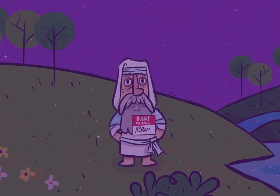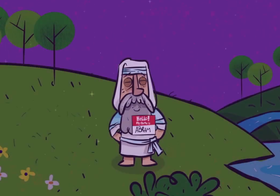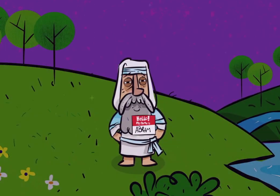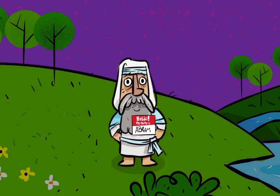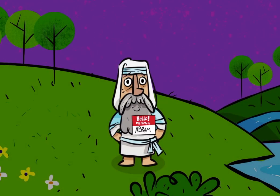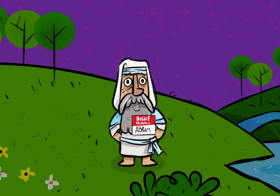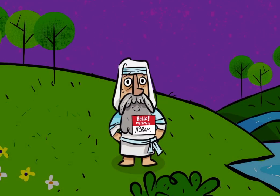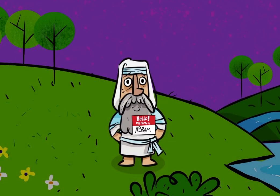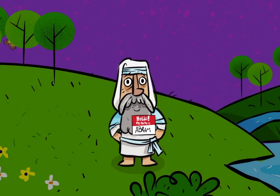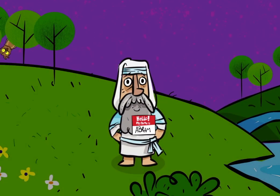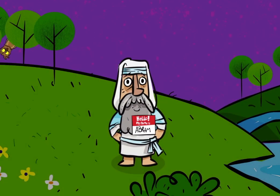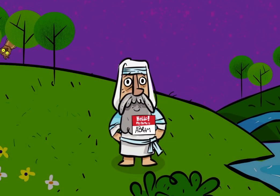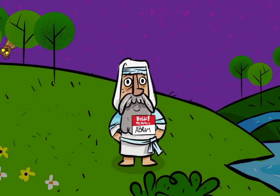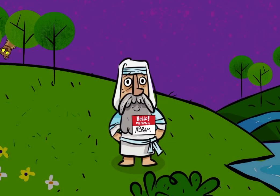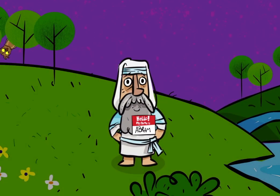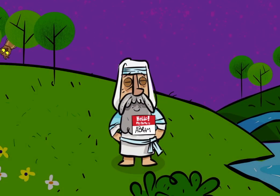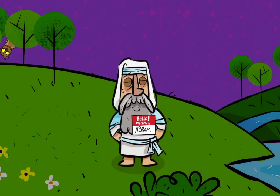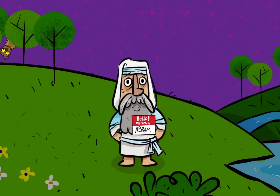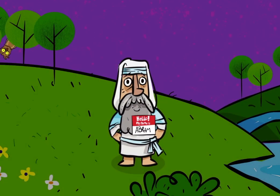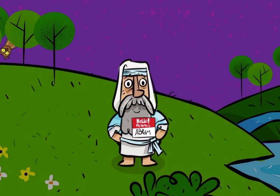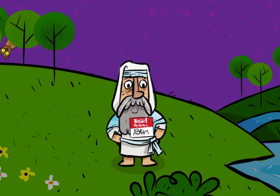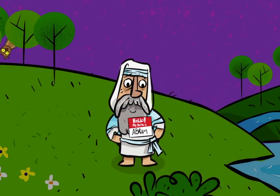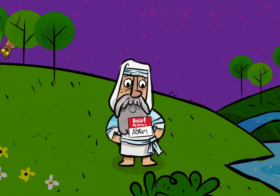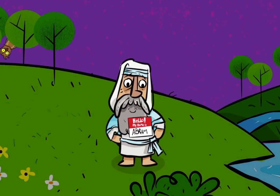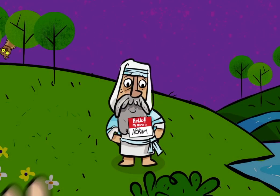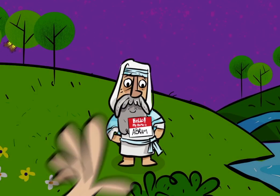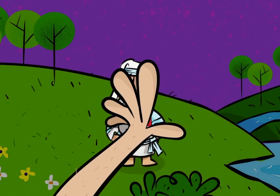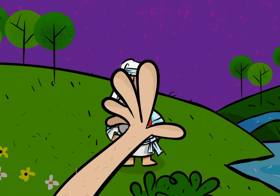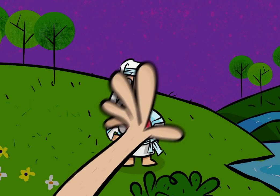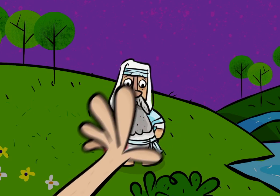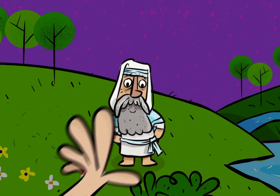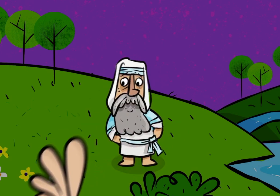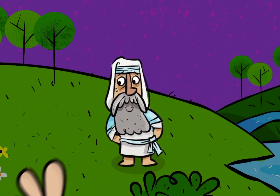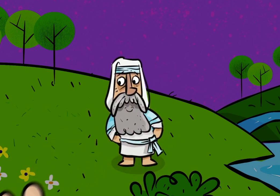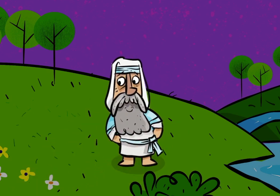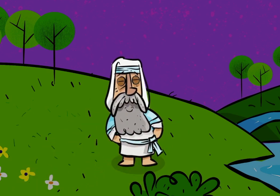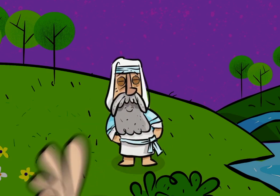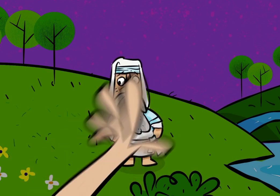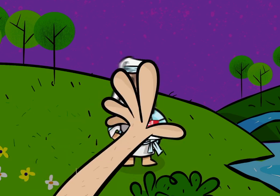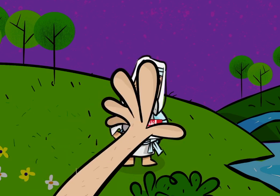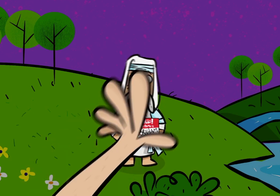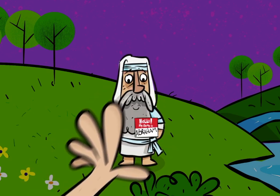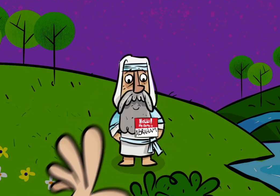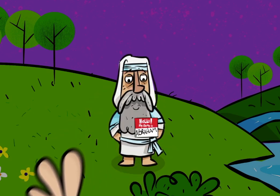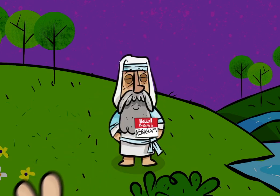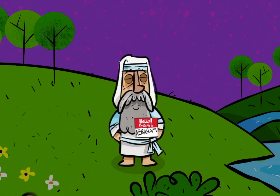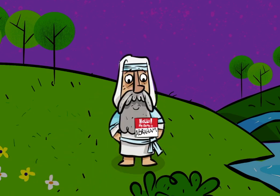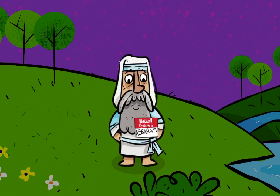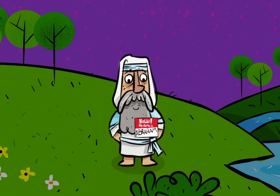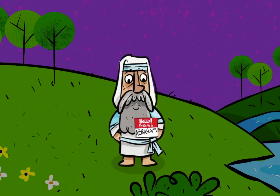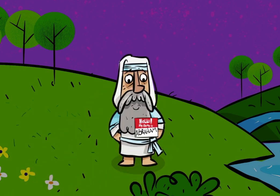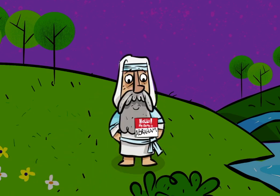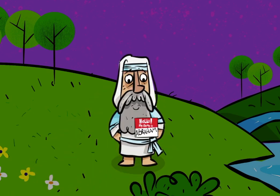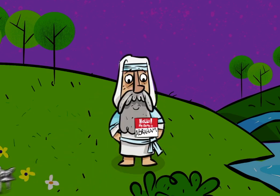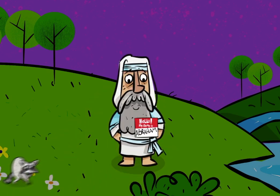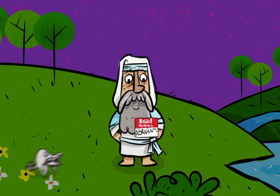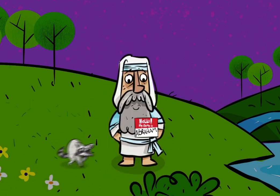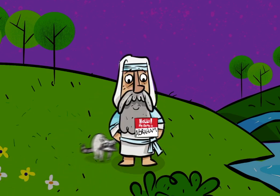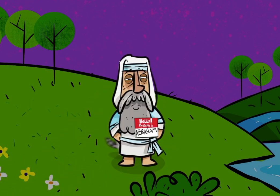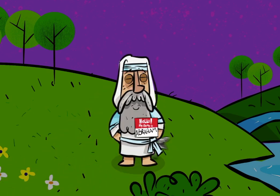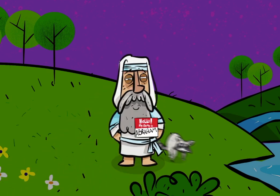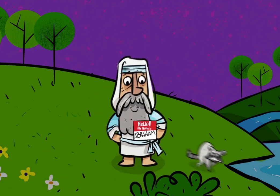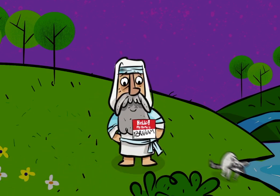sky." Then God told Abram that his name would no longer be Abram, but it would be Abraham, which